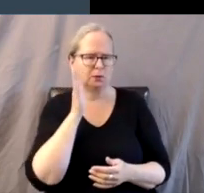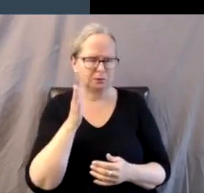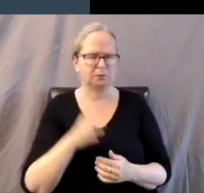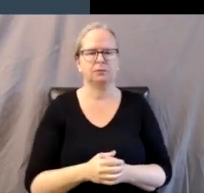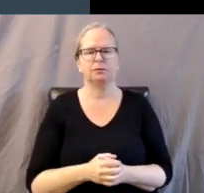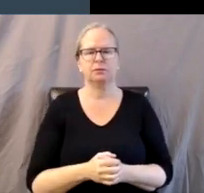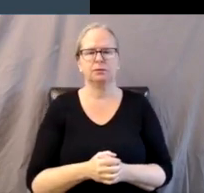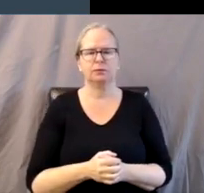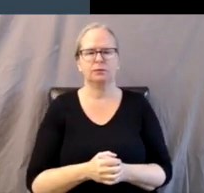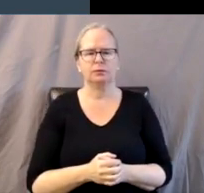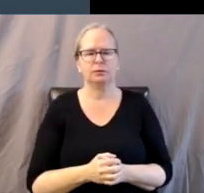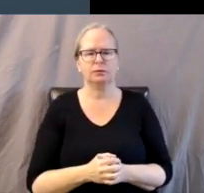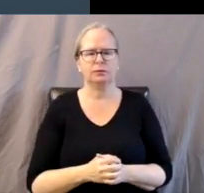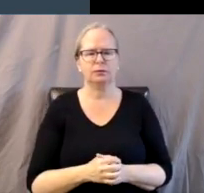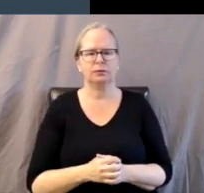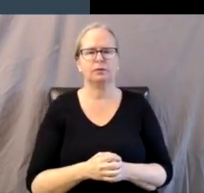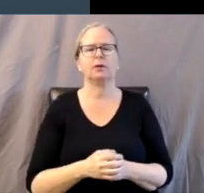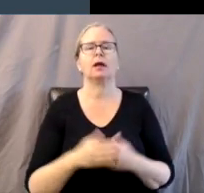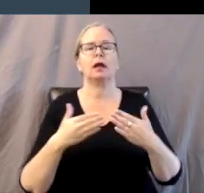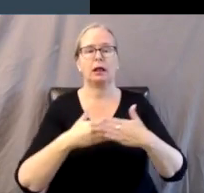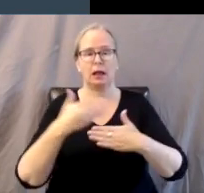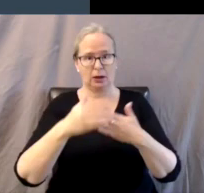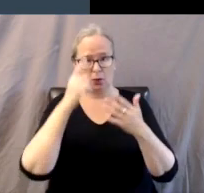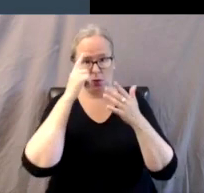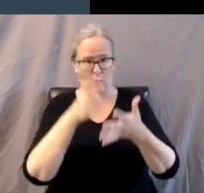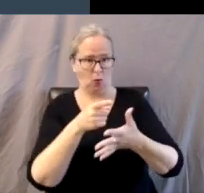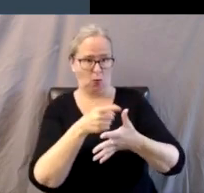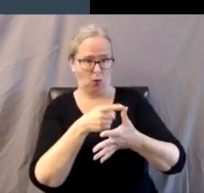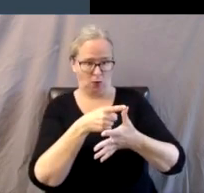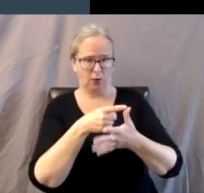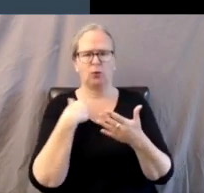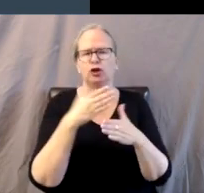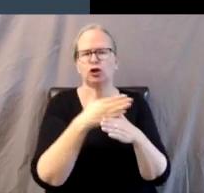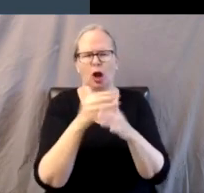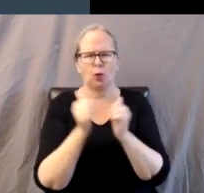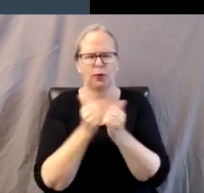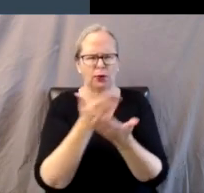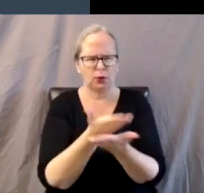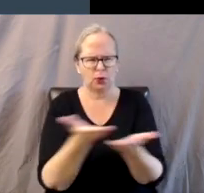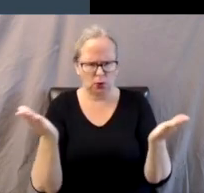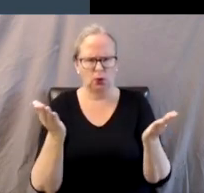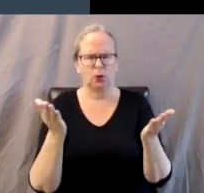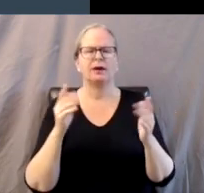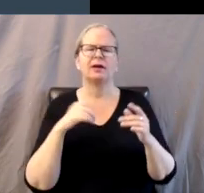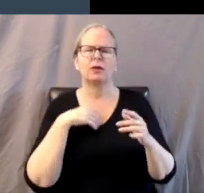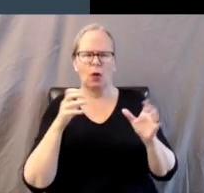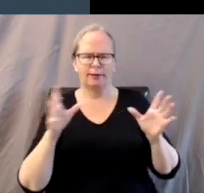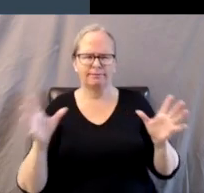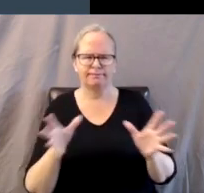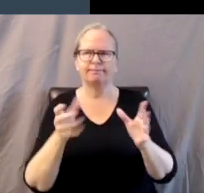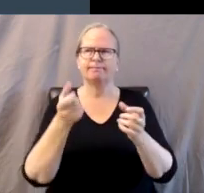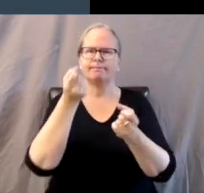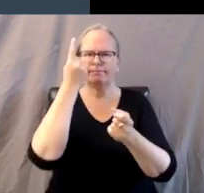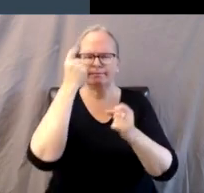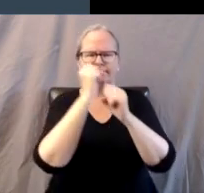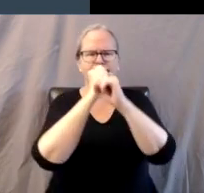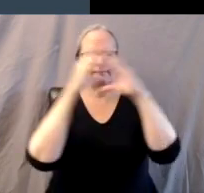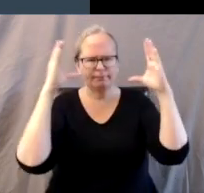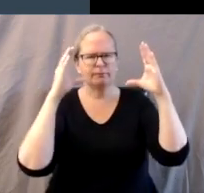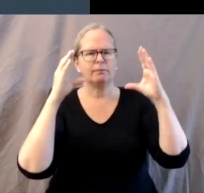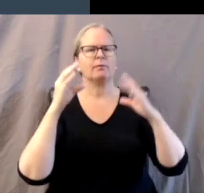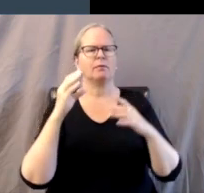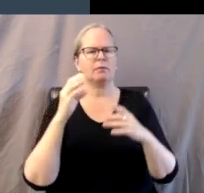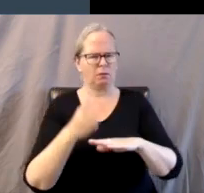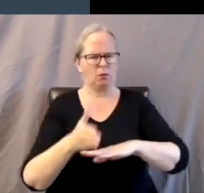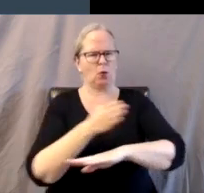So our goals today are to inform, engage, and build. So I'd love to inform you